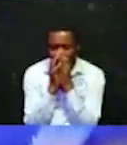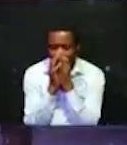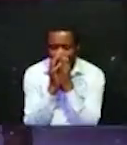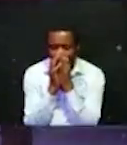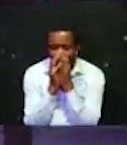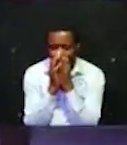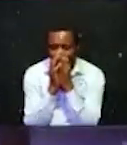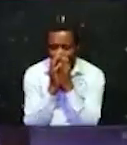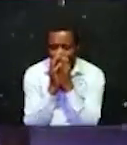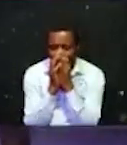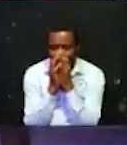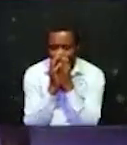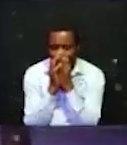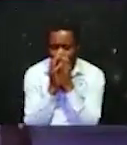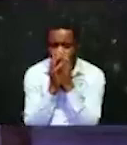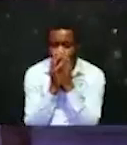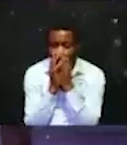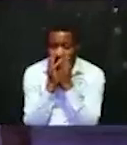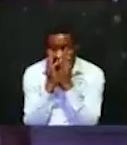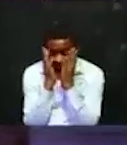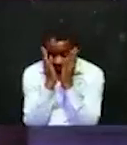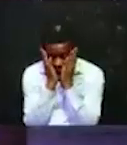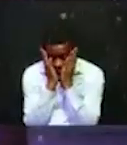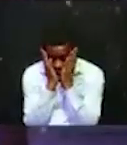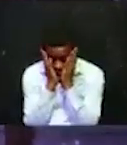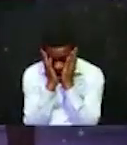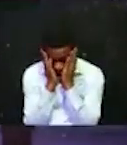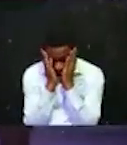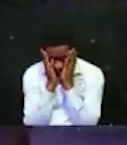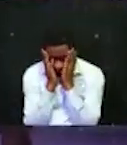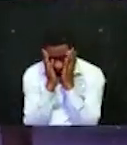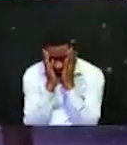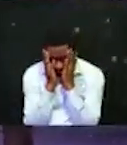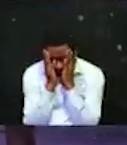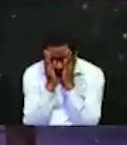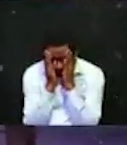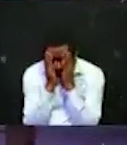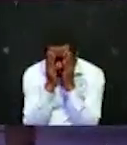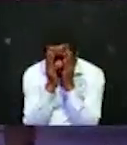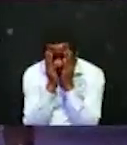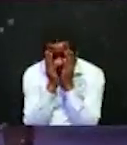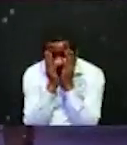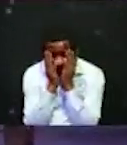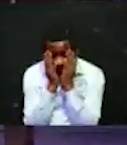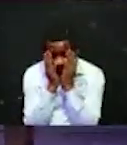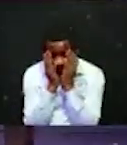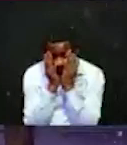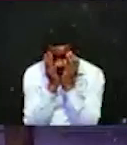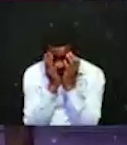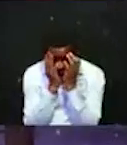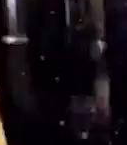merciful. Be merciful. Be merciful. Forgive us, O Lord. Manuke te makurianda. Rokoto